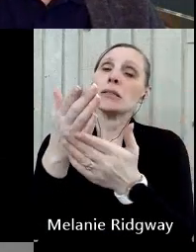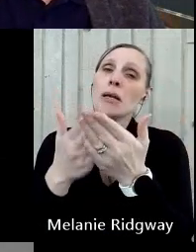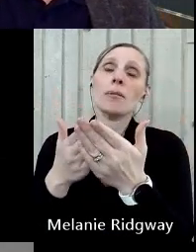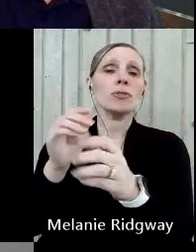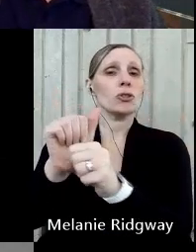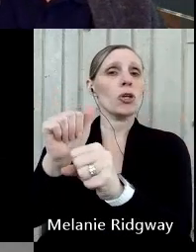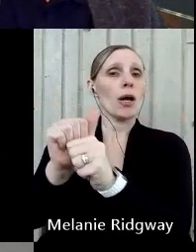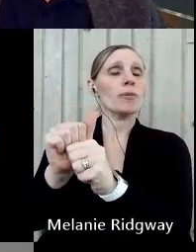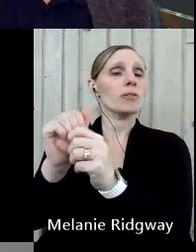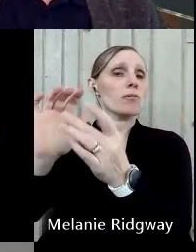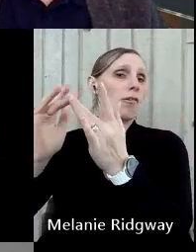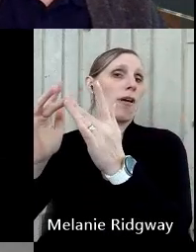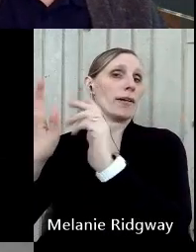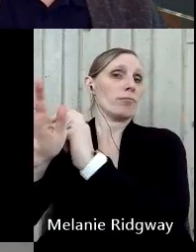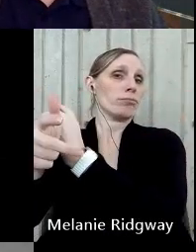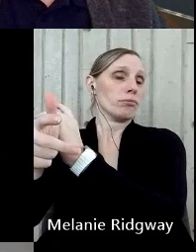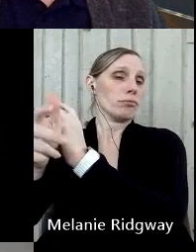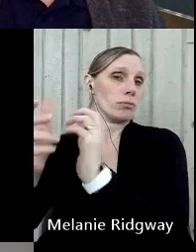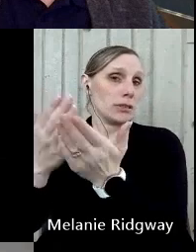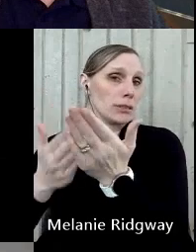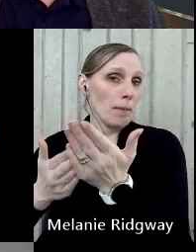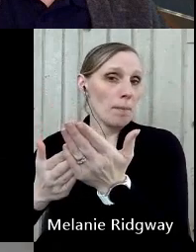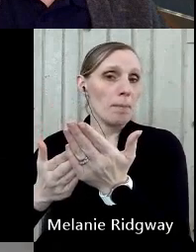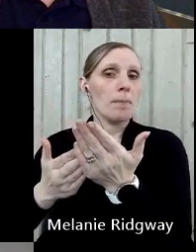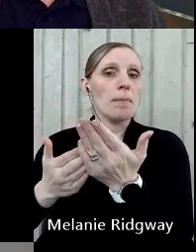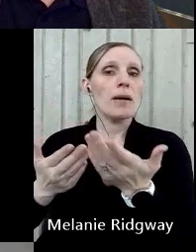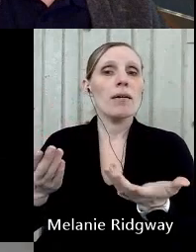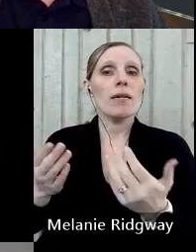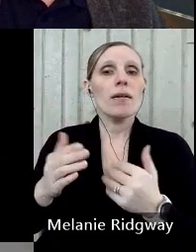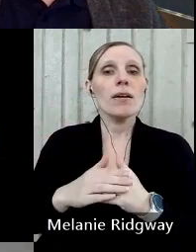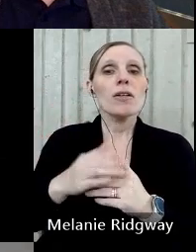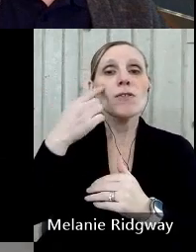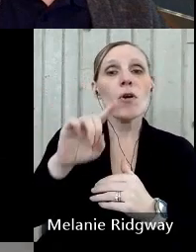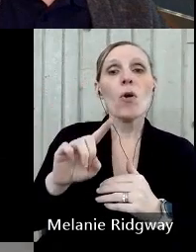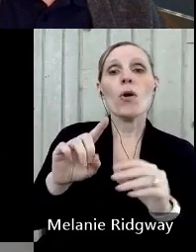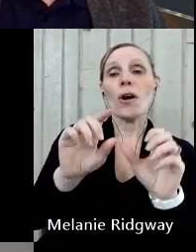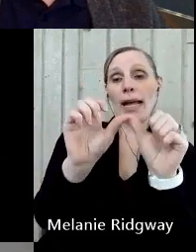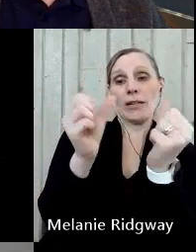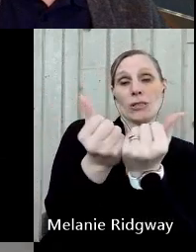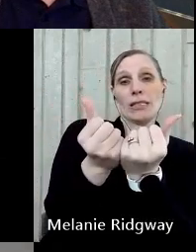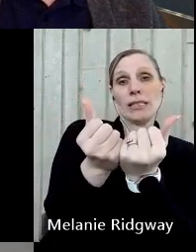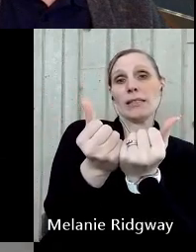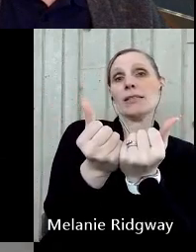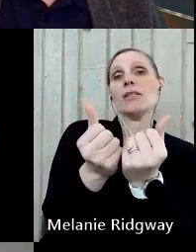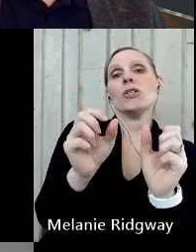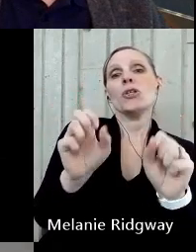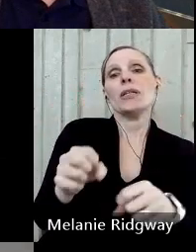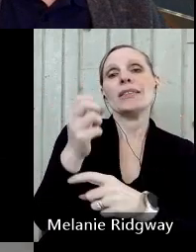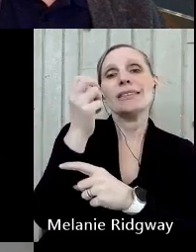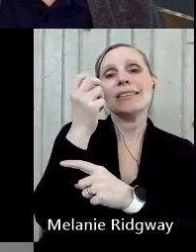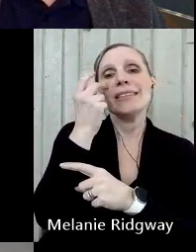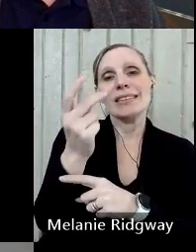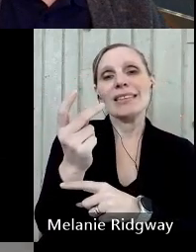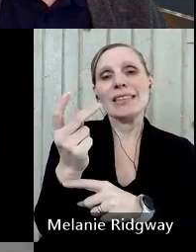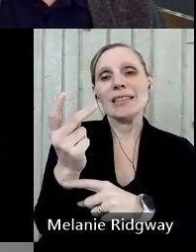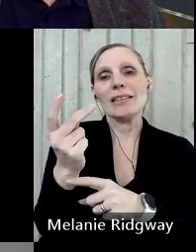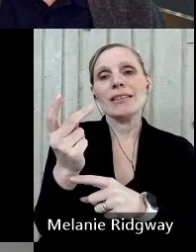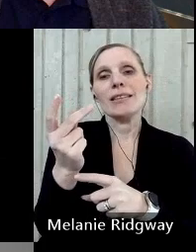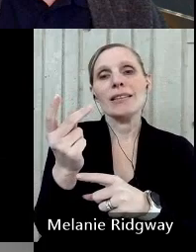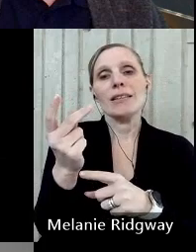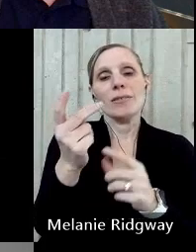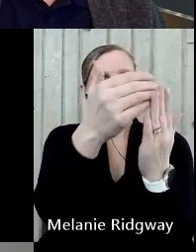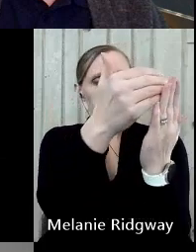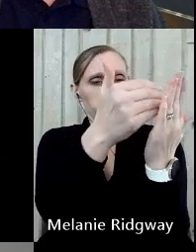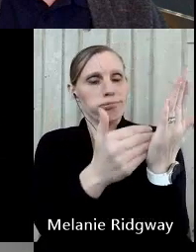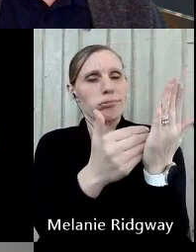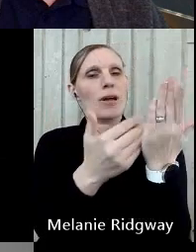can view it as you create a profile. You can also view the list of agencies on our website. If you scroll